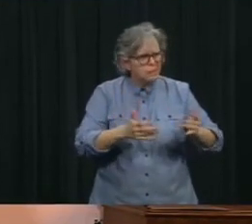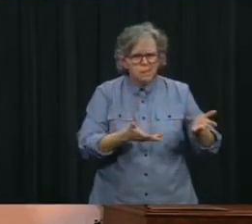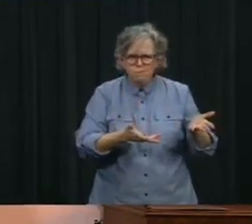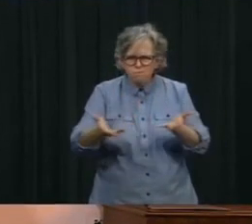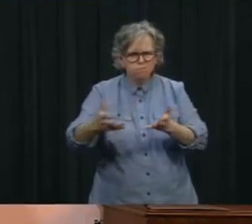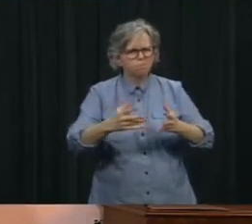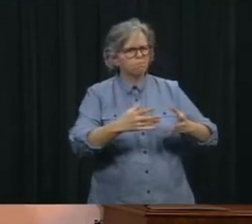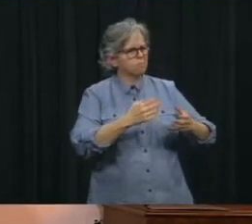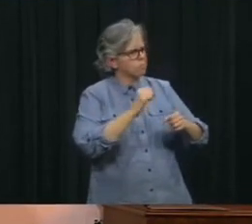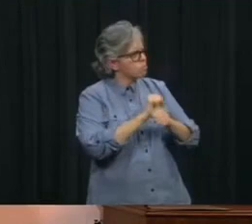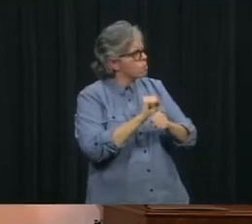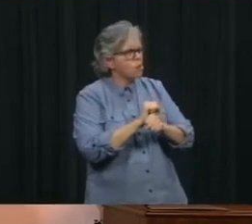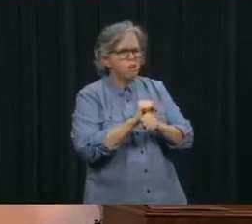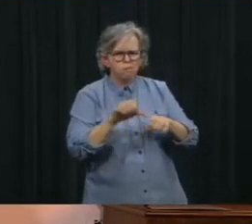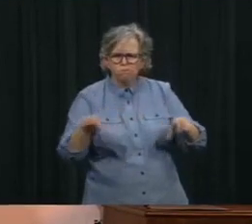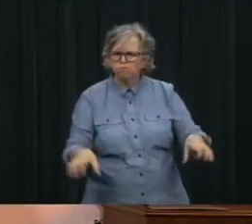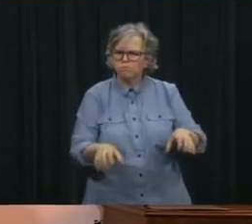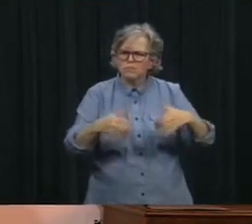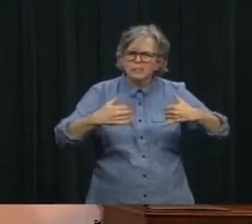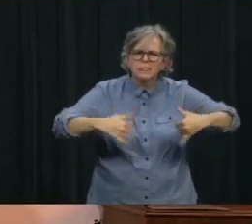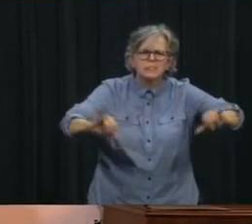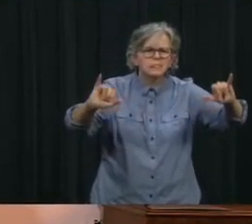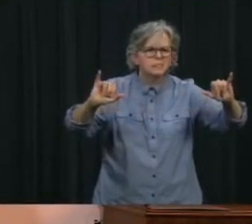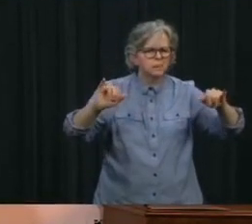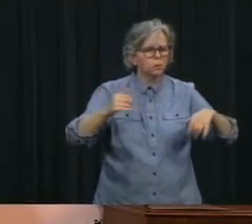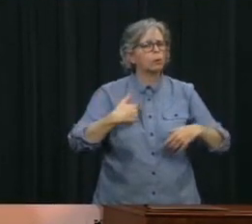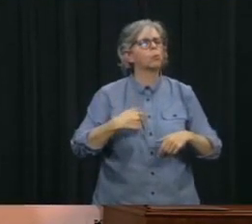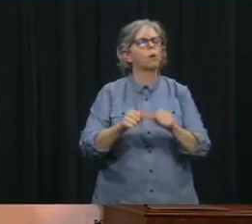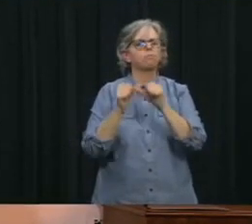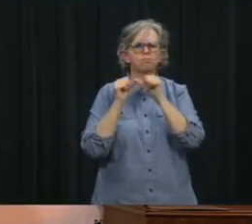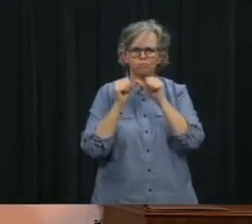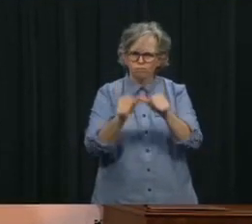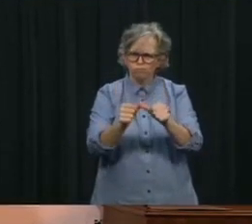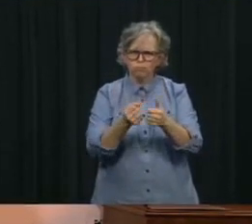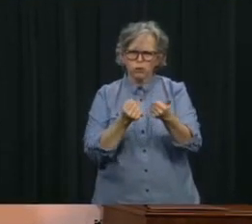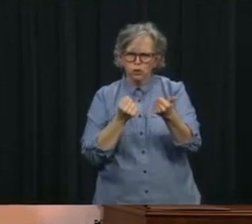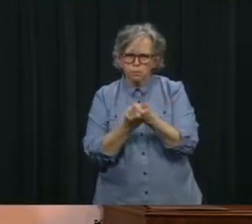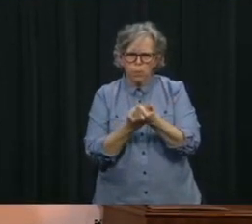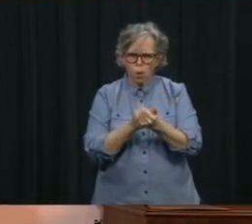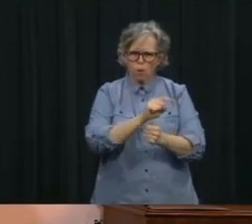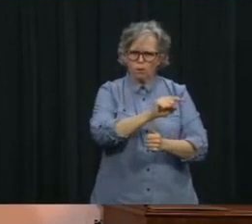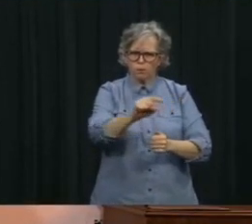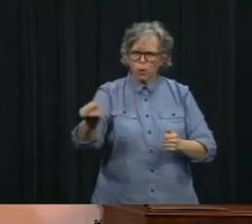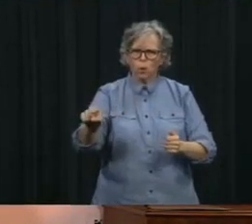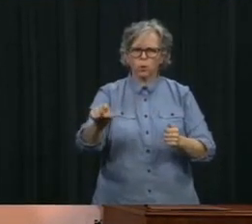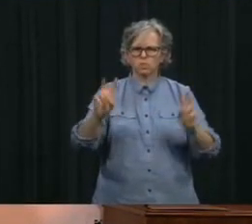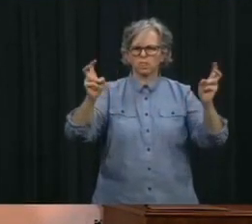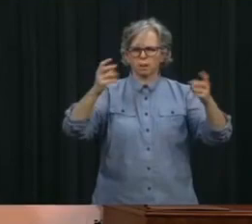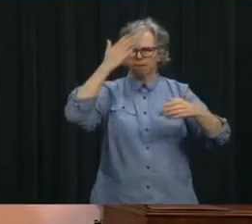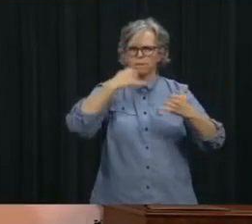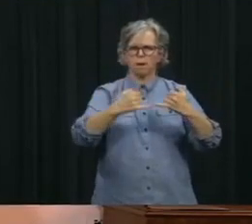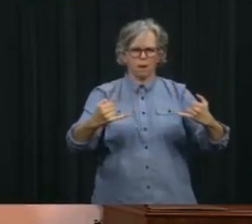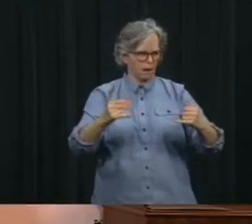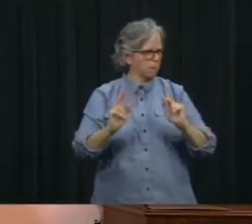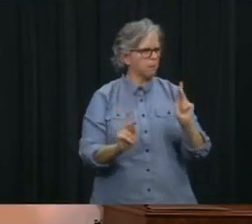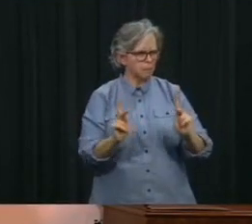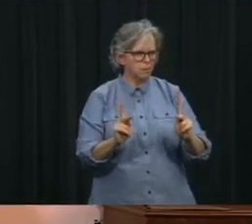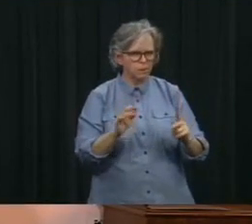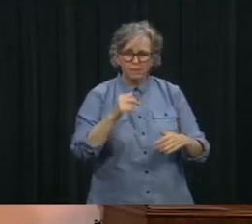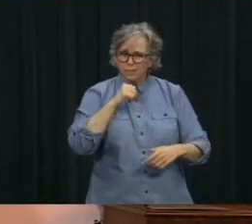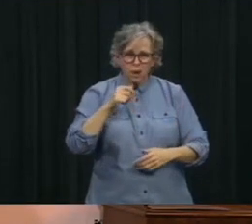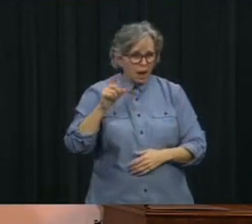and we'll do everything we can to support the folks who need to be there. And the rest of us staying home right now is